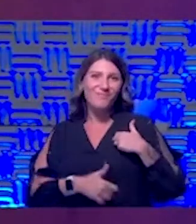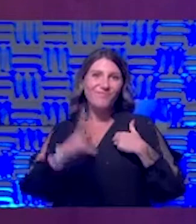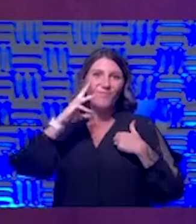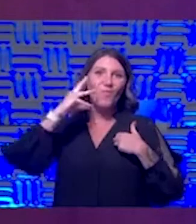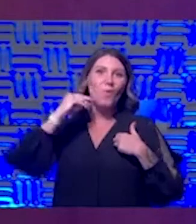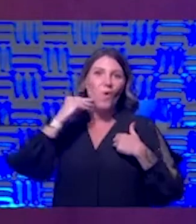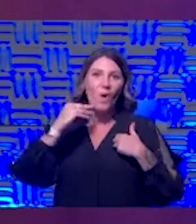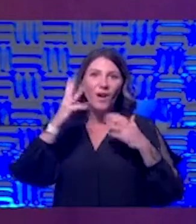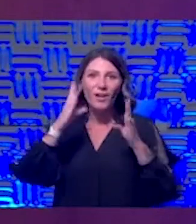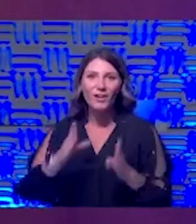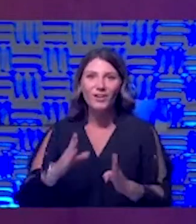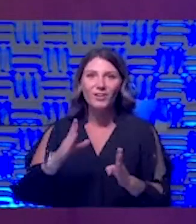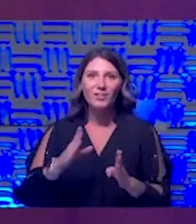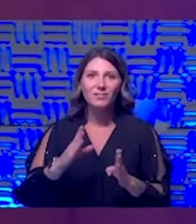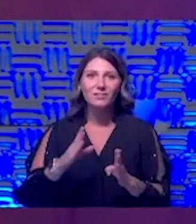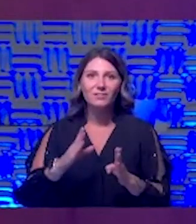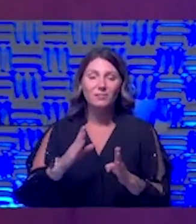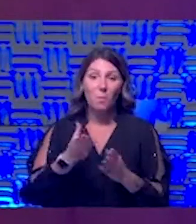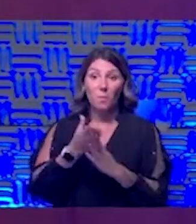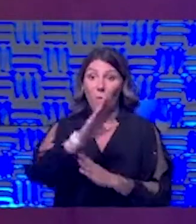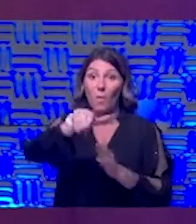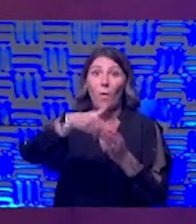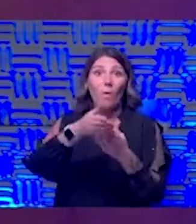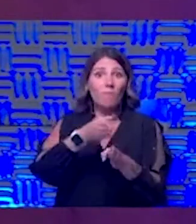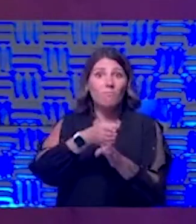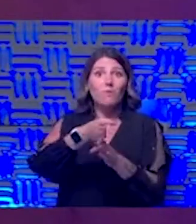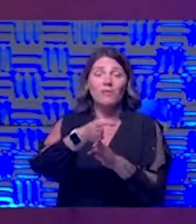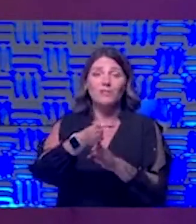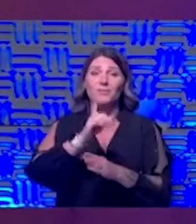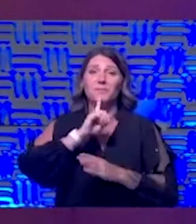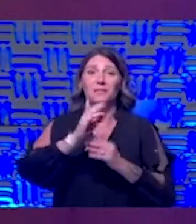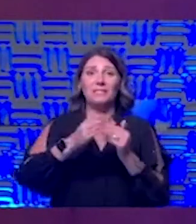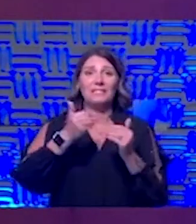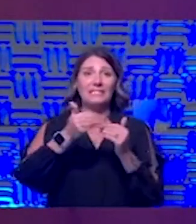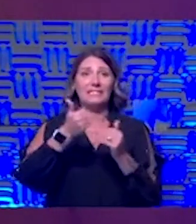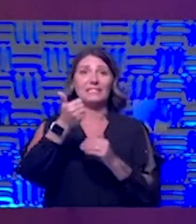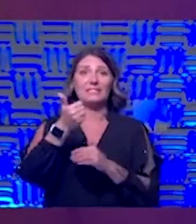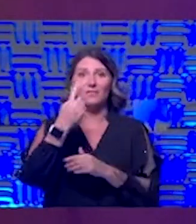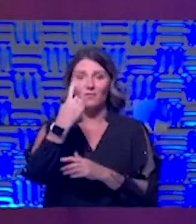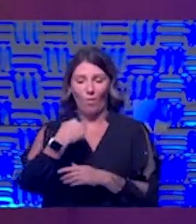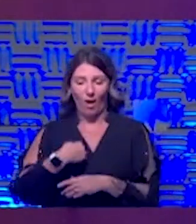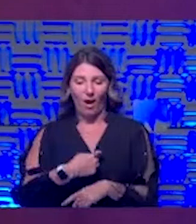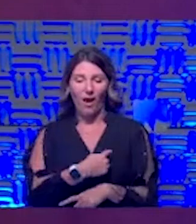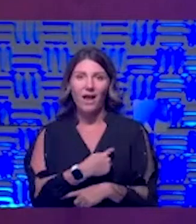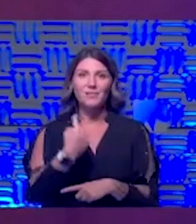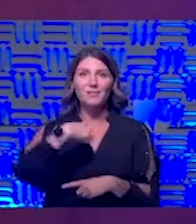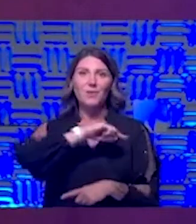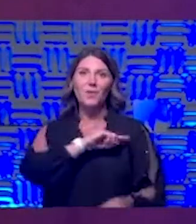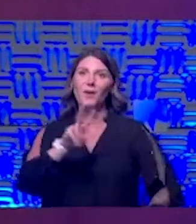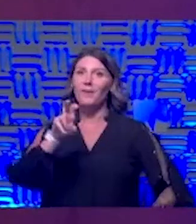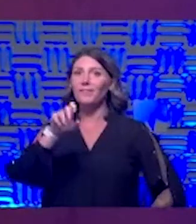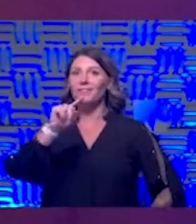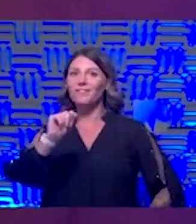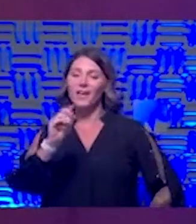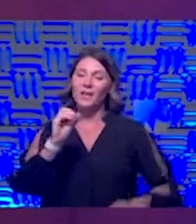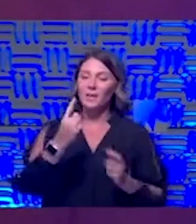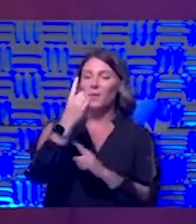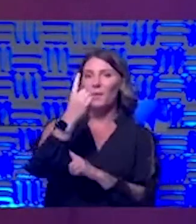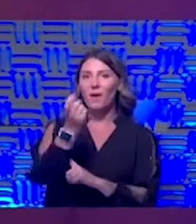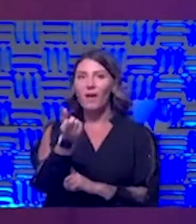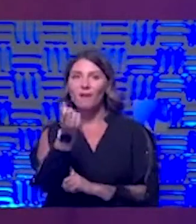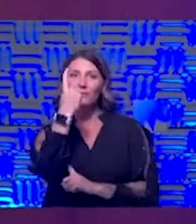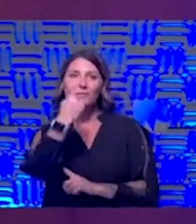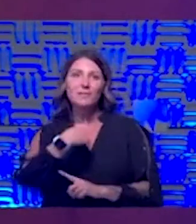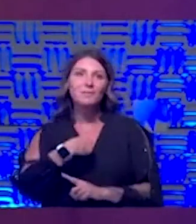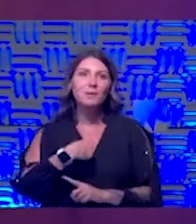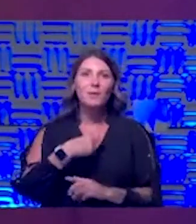I think it's very easy for us to be like, well, we're veterans, nobody else can understand them, nobody else has been